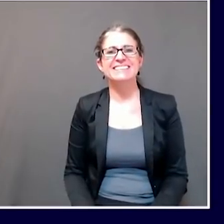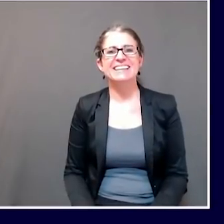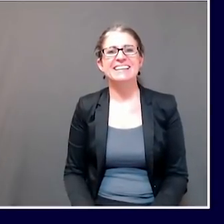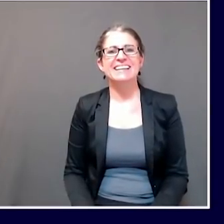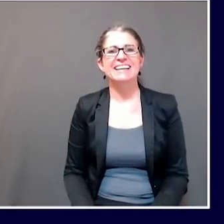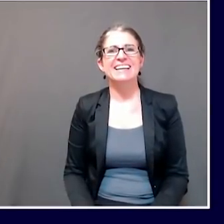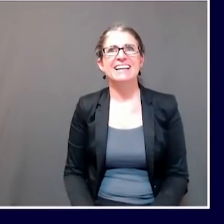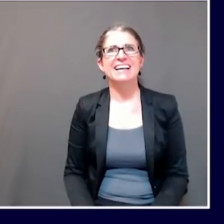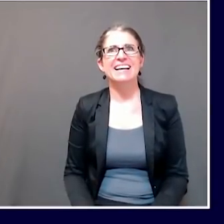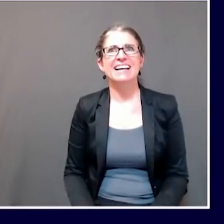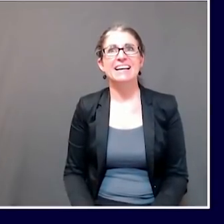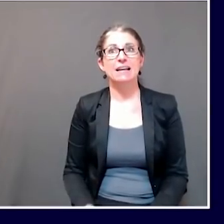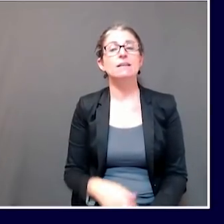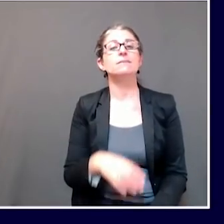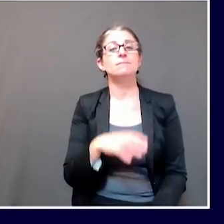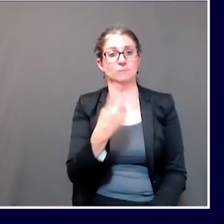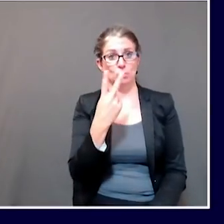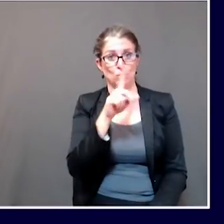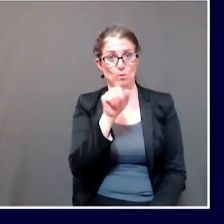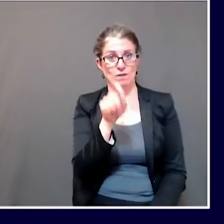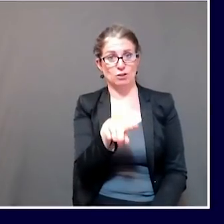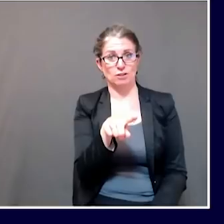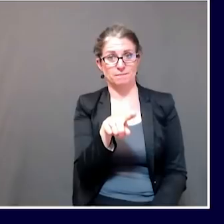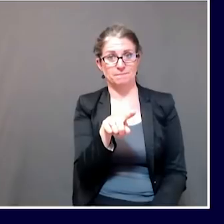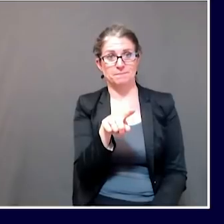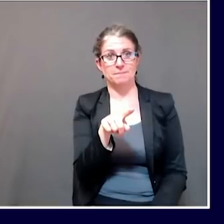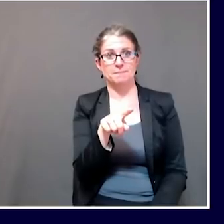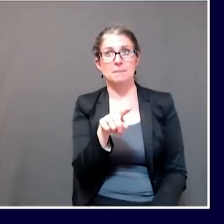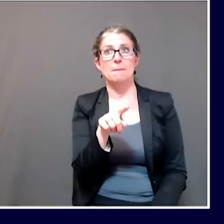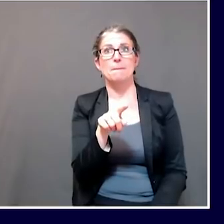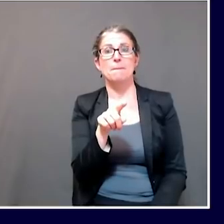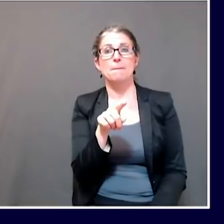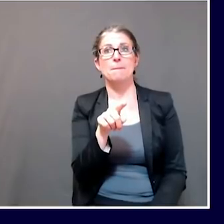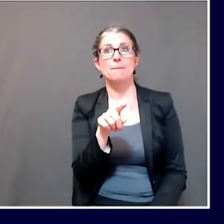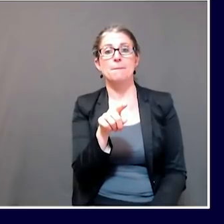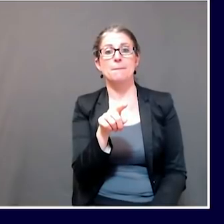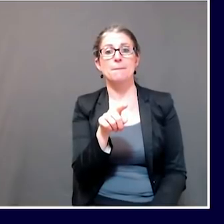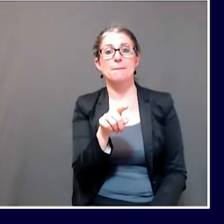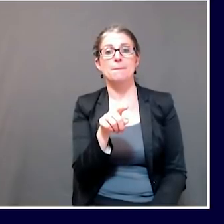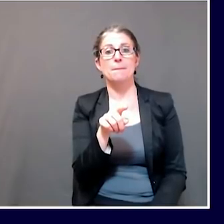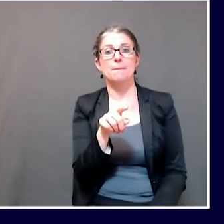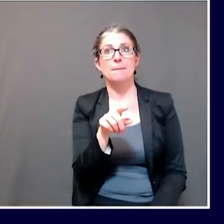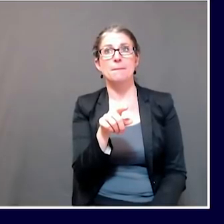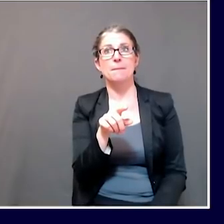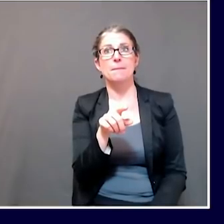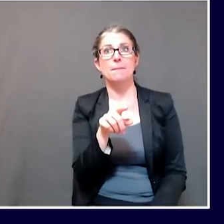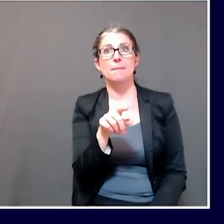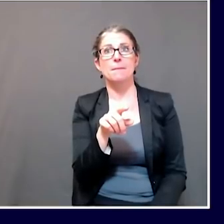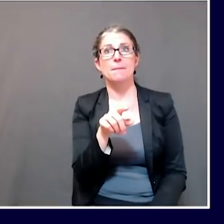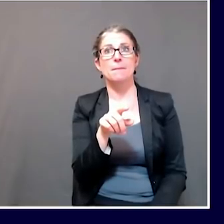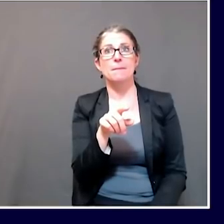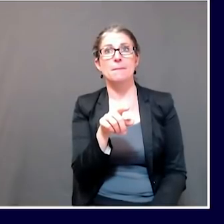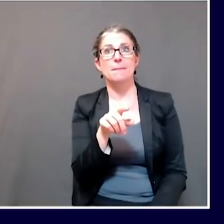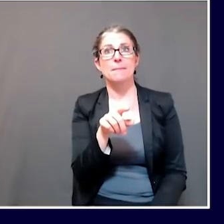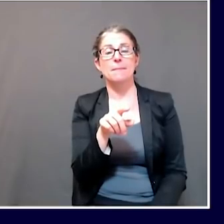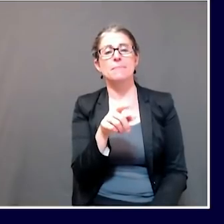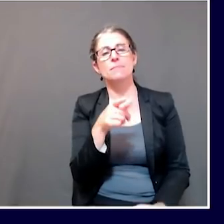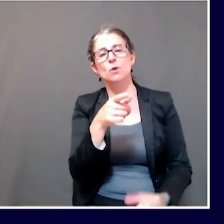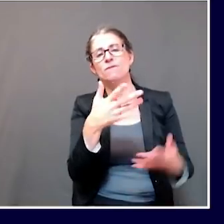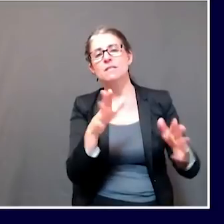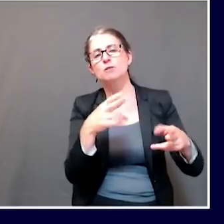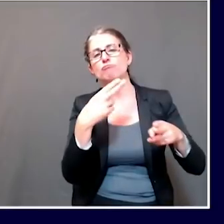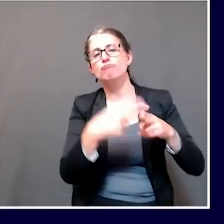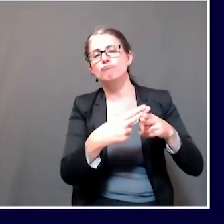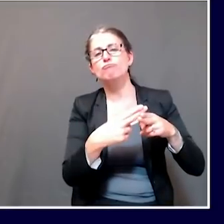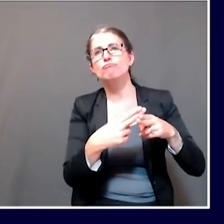slightly related but mostly different things. The first is how, and you've sort of touched on this, are overwhelmed national labs impacting